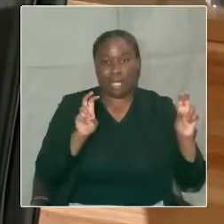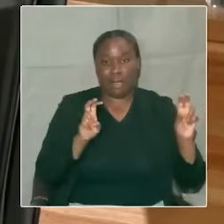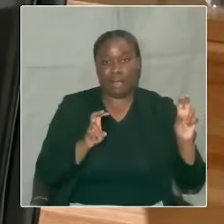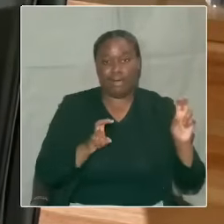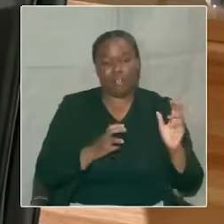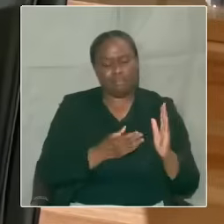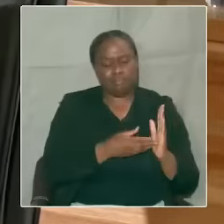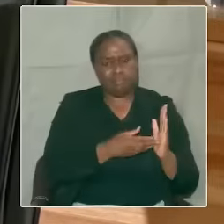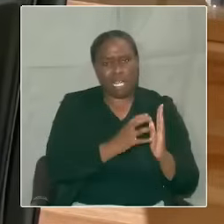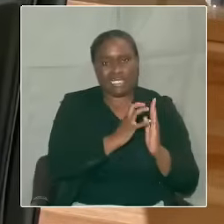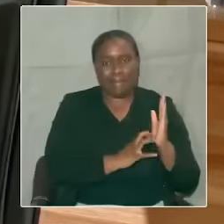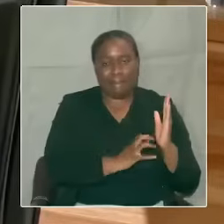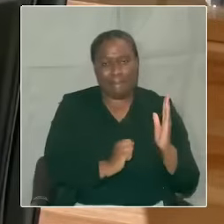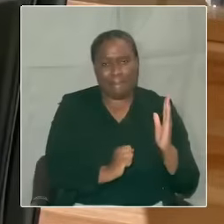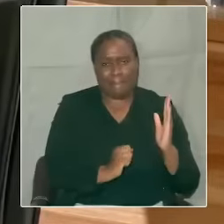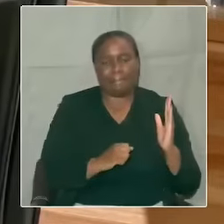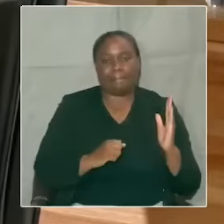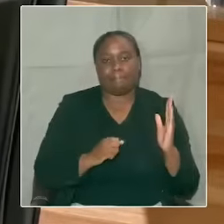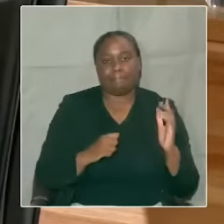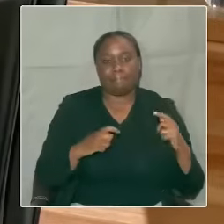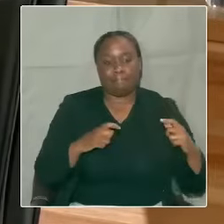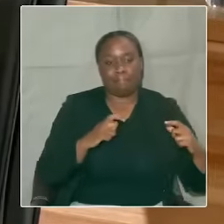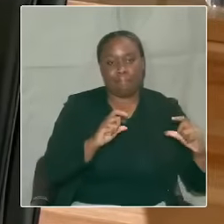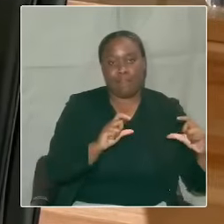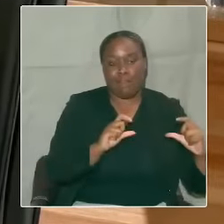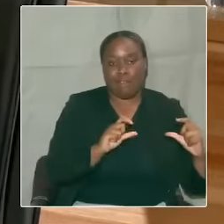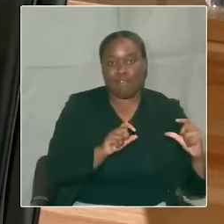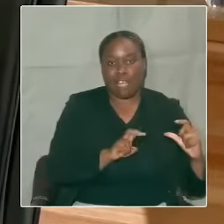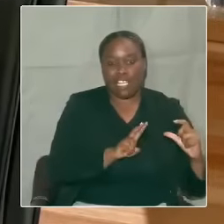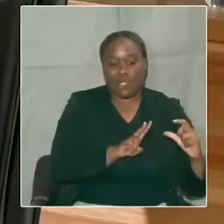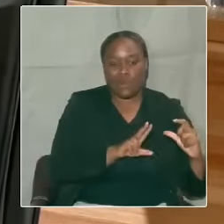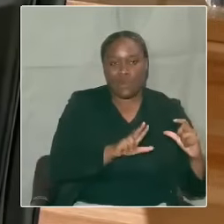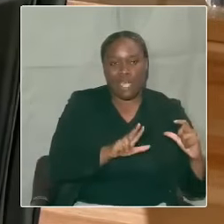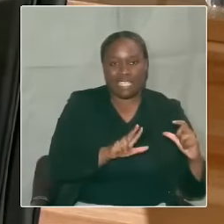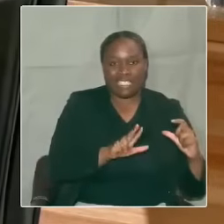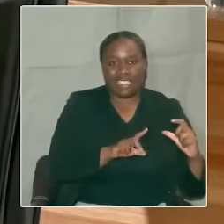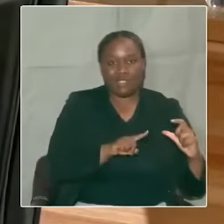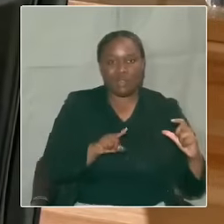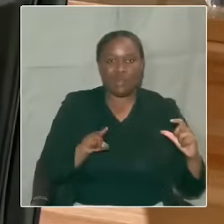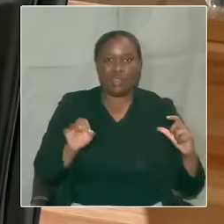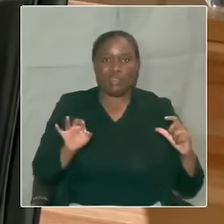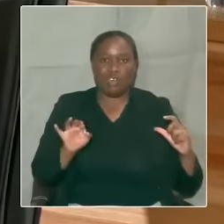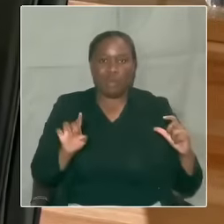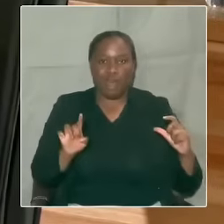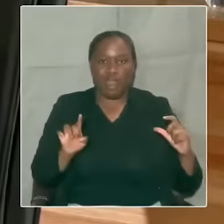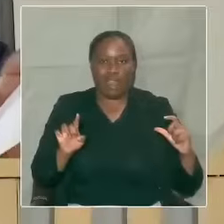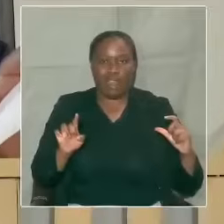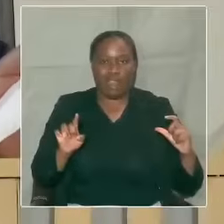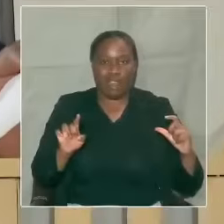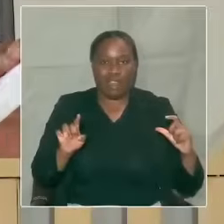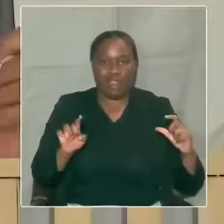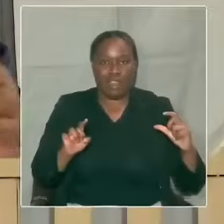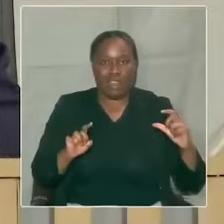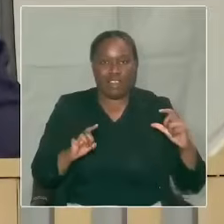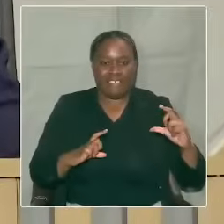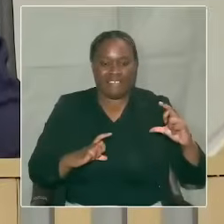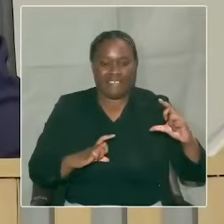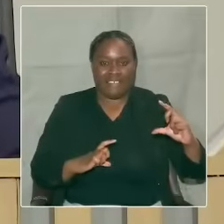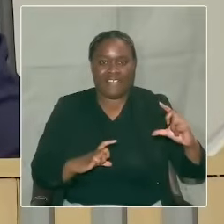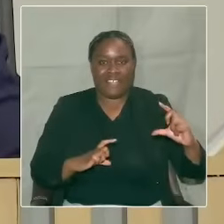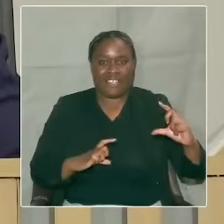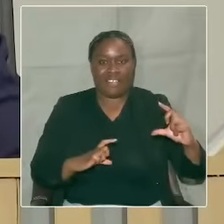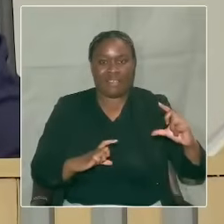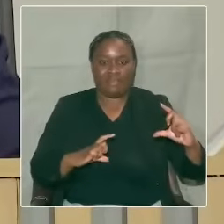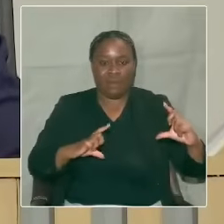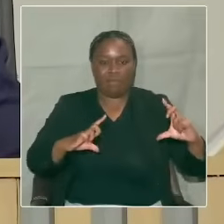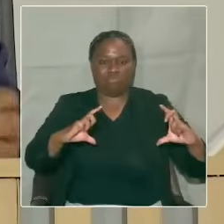in your statement, commencing from paragraph 28 to 31, and there you outline